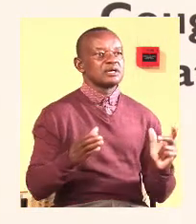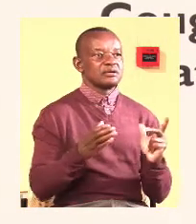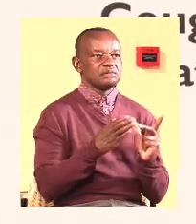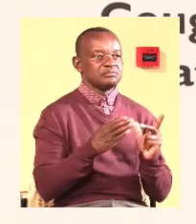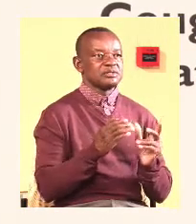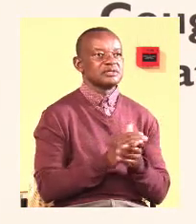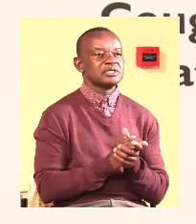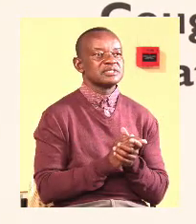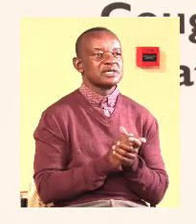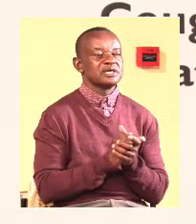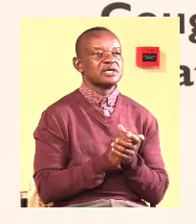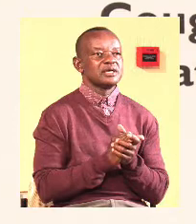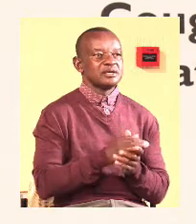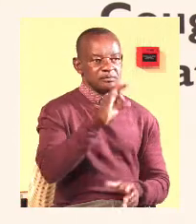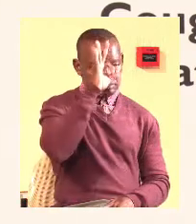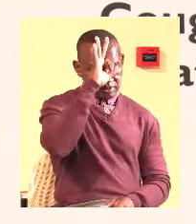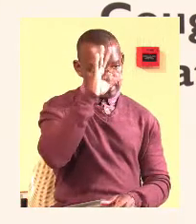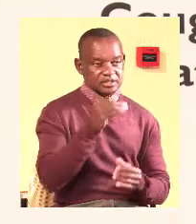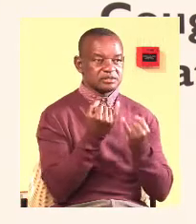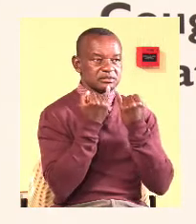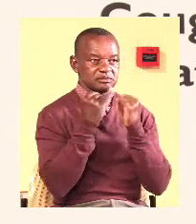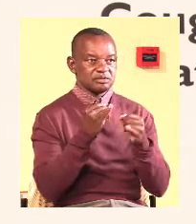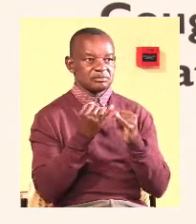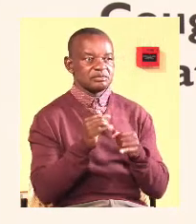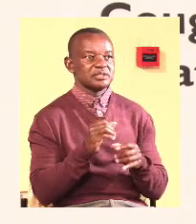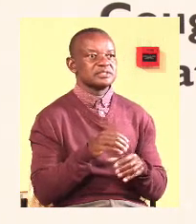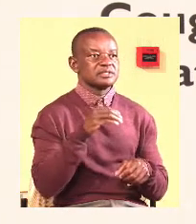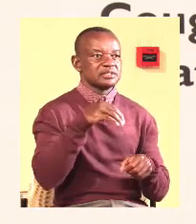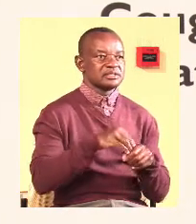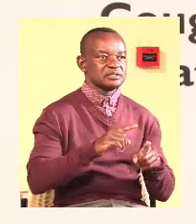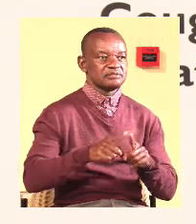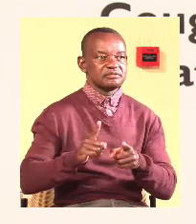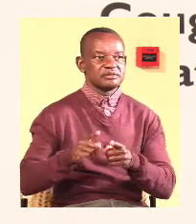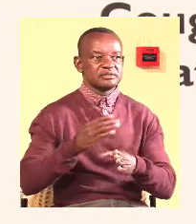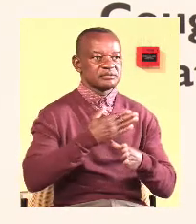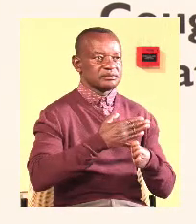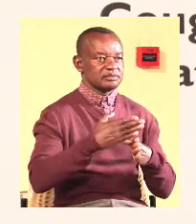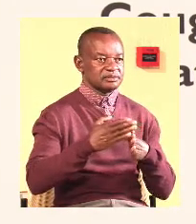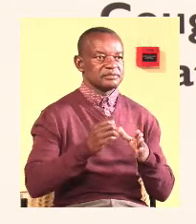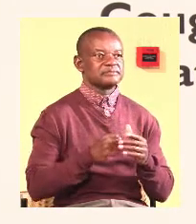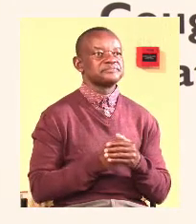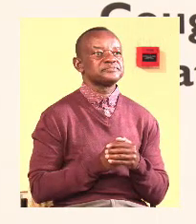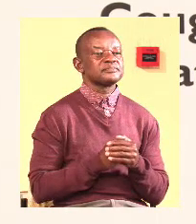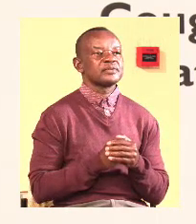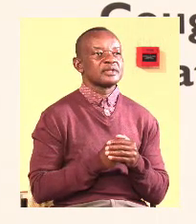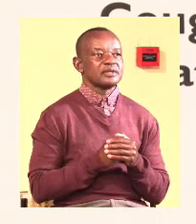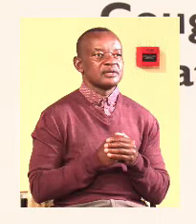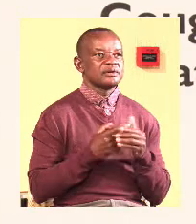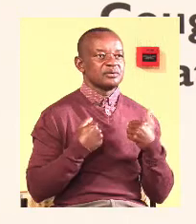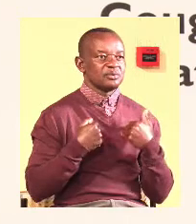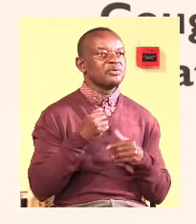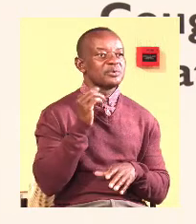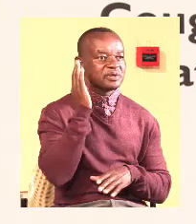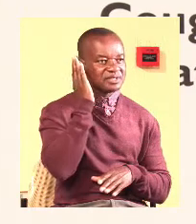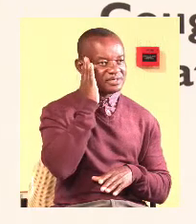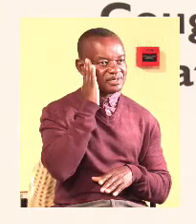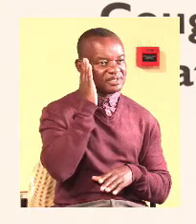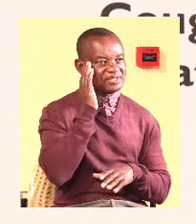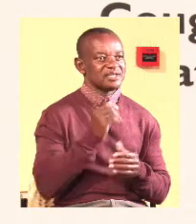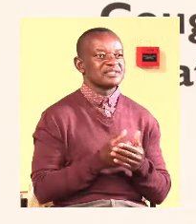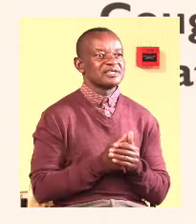has become integral in all police activities. So having that in mind, when it comes to situations like this, where we